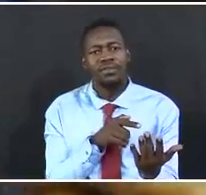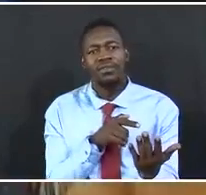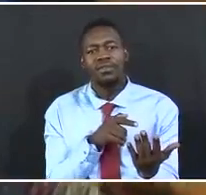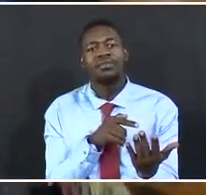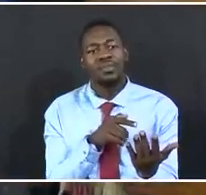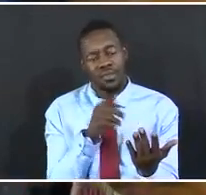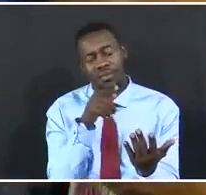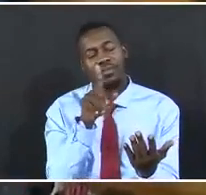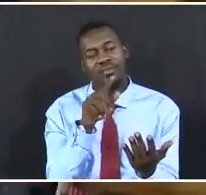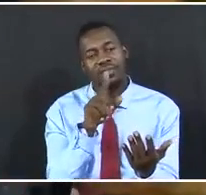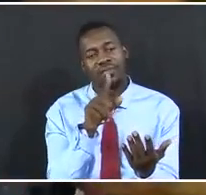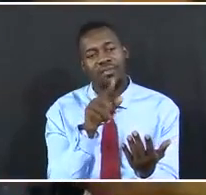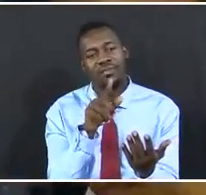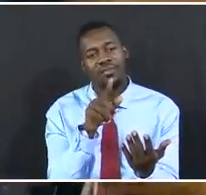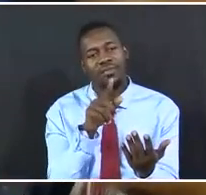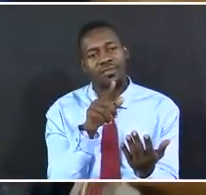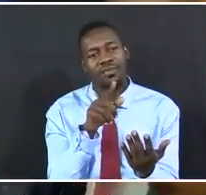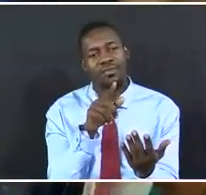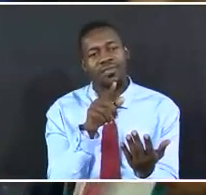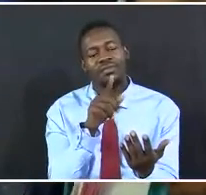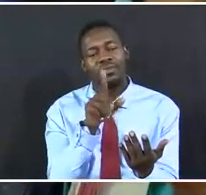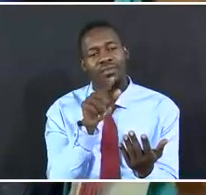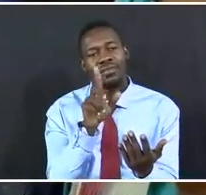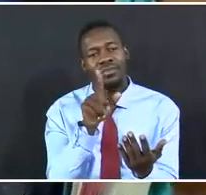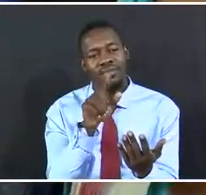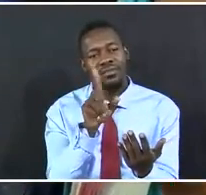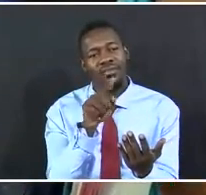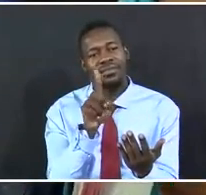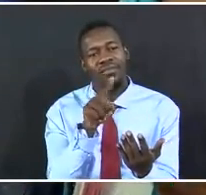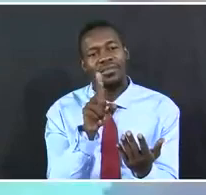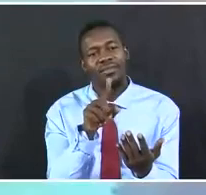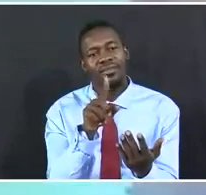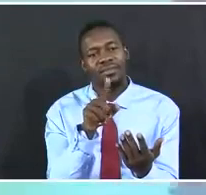polluting our hands, polluting our actions.